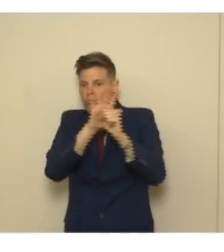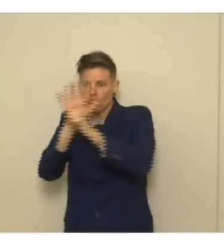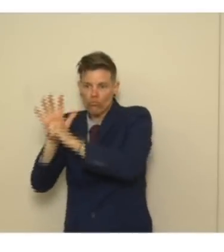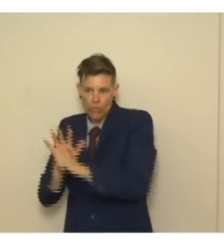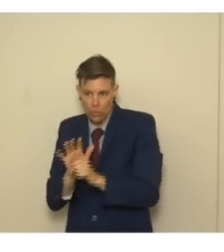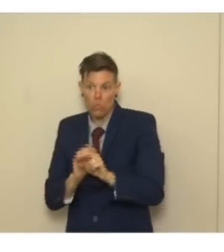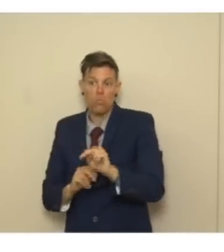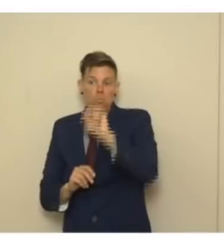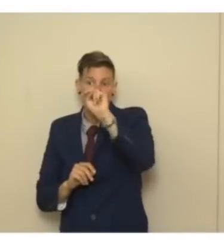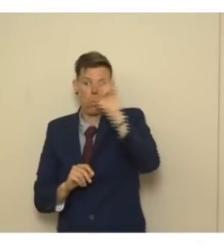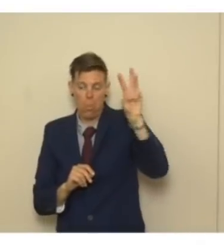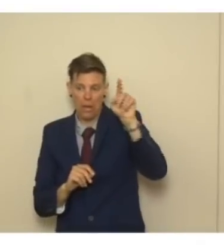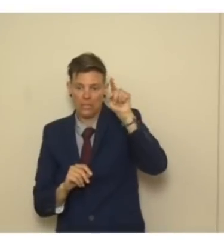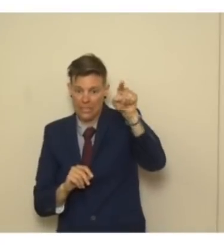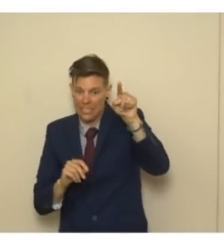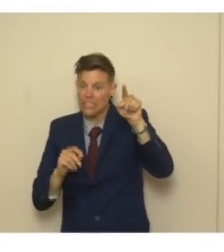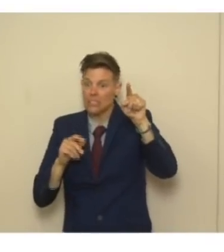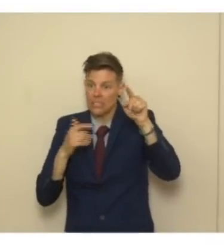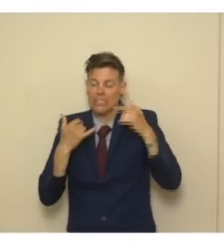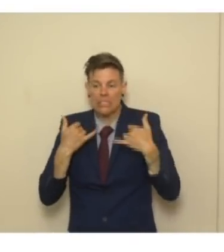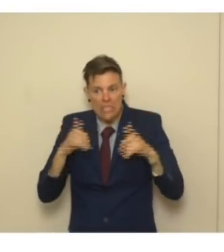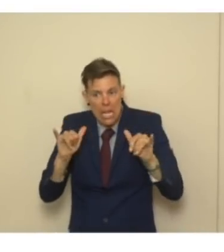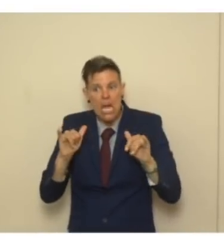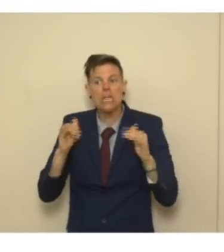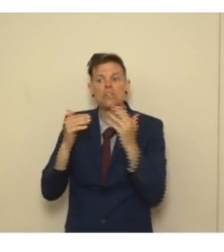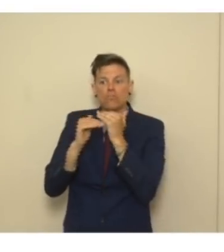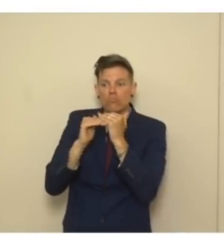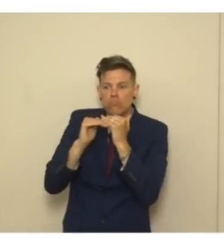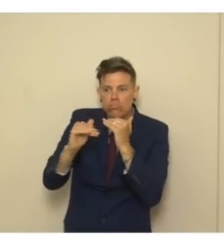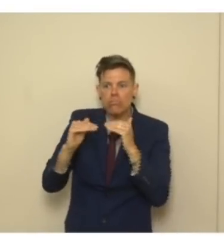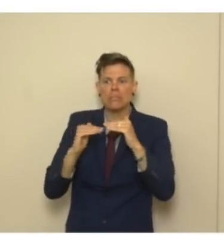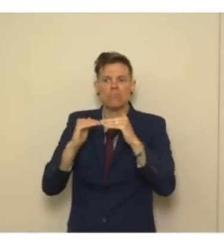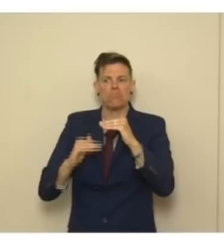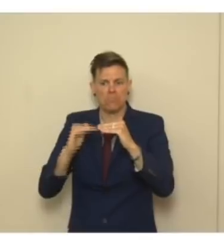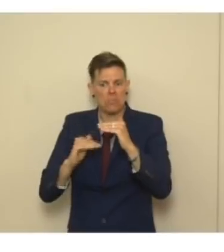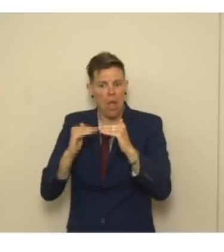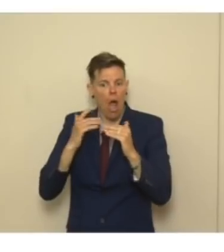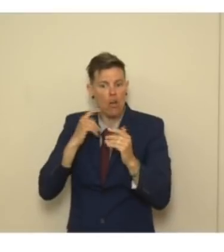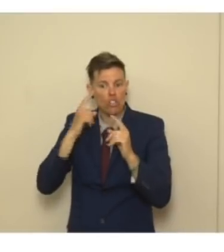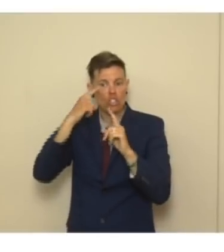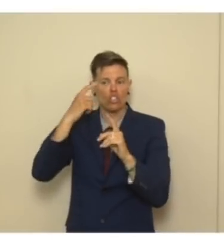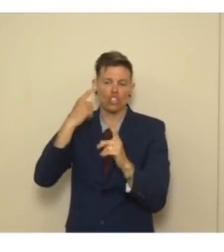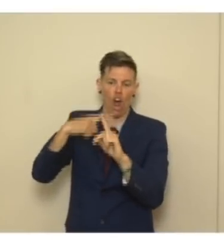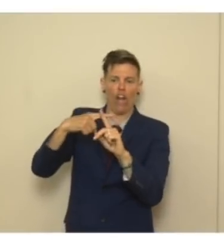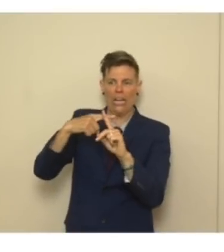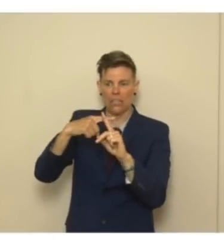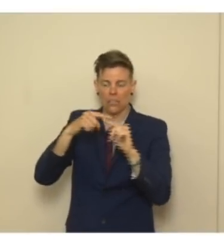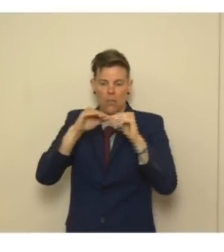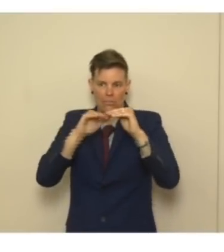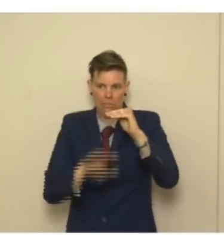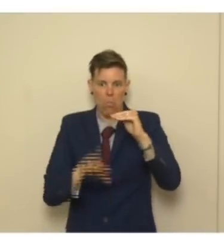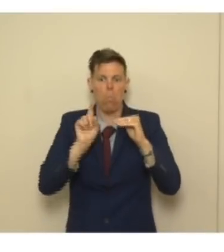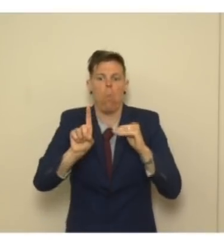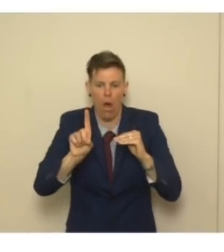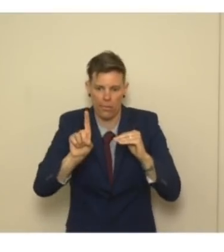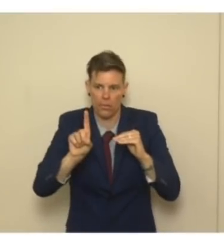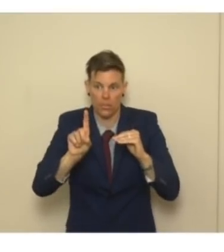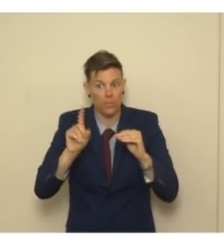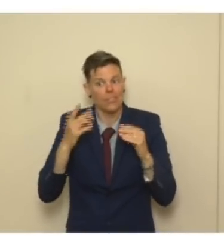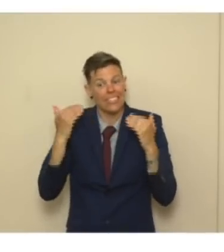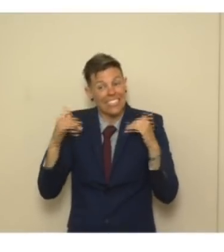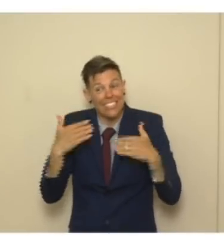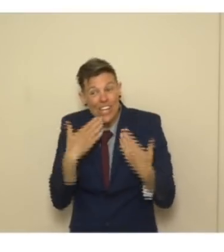for a couple weeks, but they are trending upwards, but they're below 1, which is great. Central region of the state also below our target